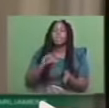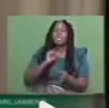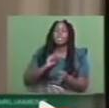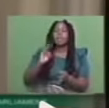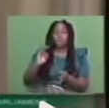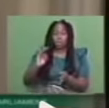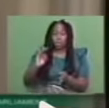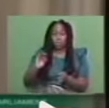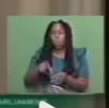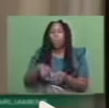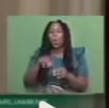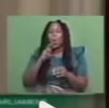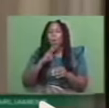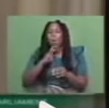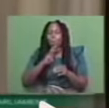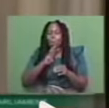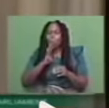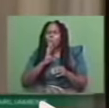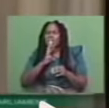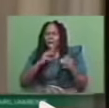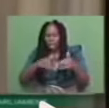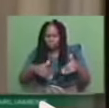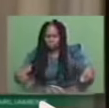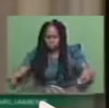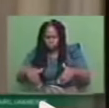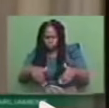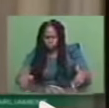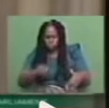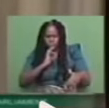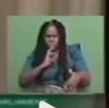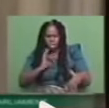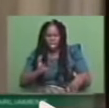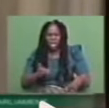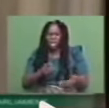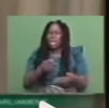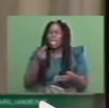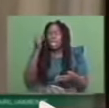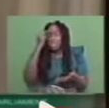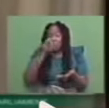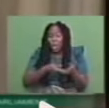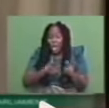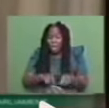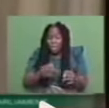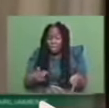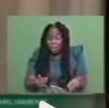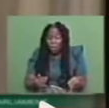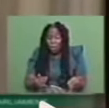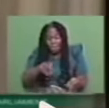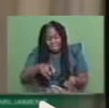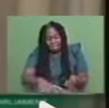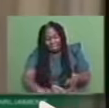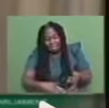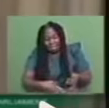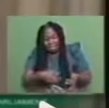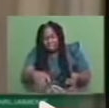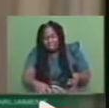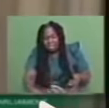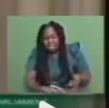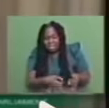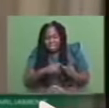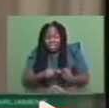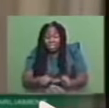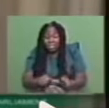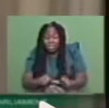Achievement. You know what's happening right now? They're digging the dirt by the cemetery. But that's an achievement. That's the